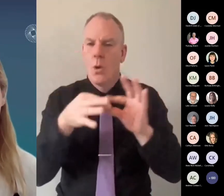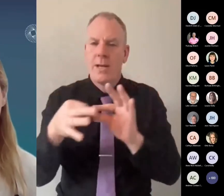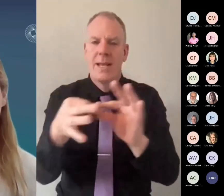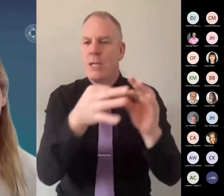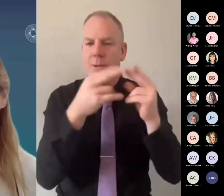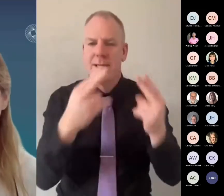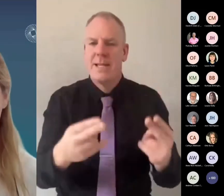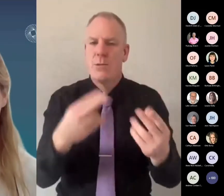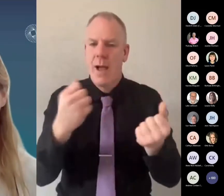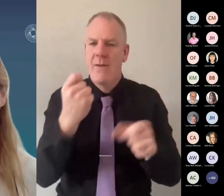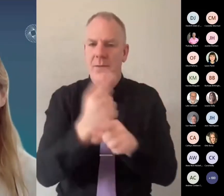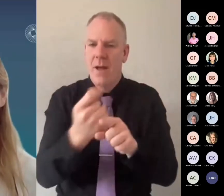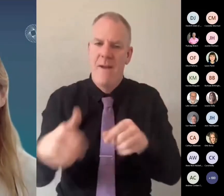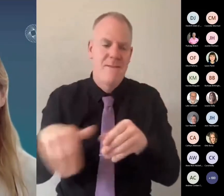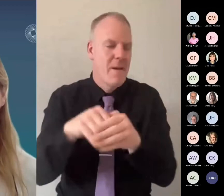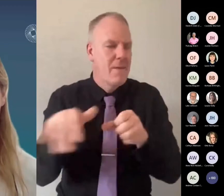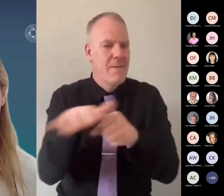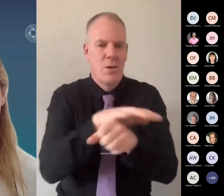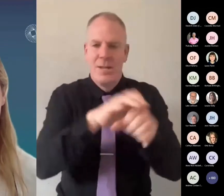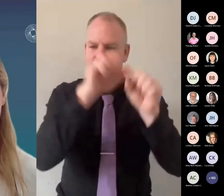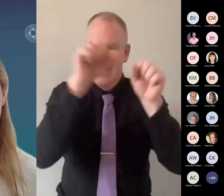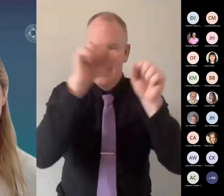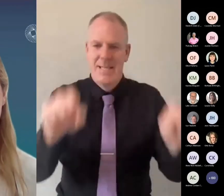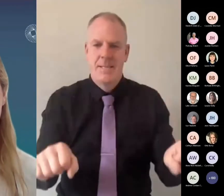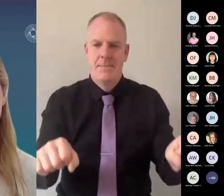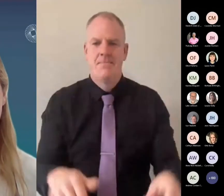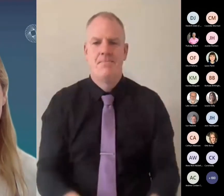making across the entire system.